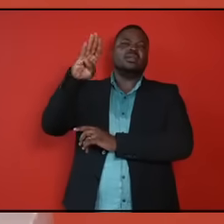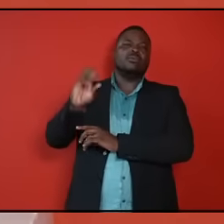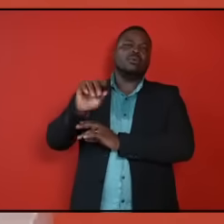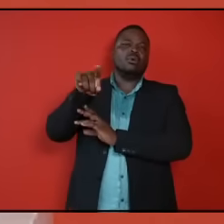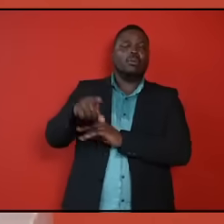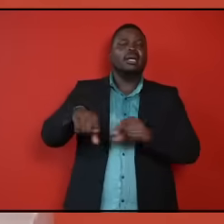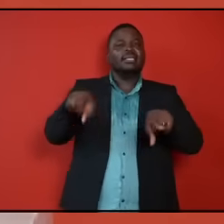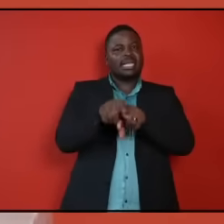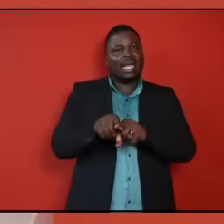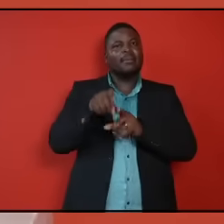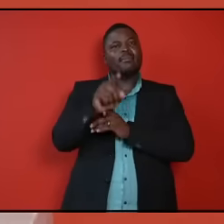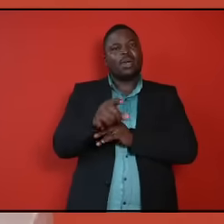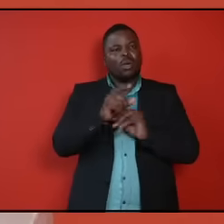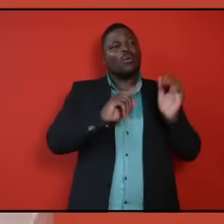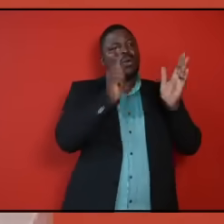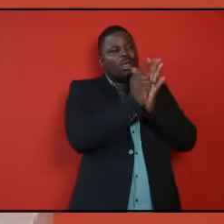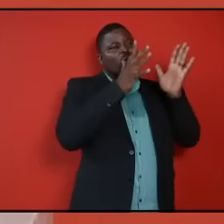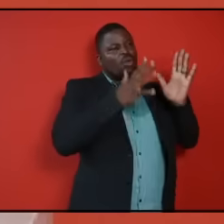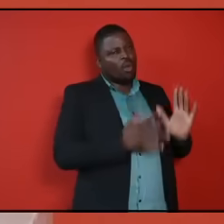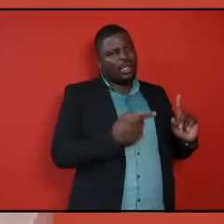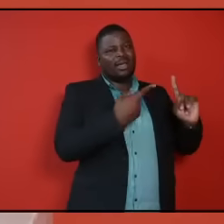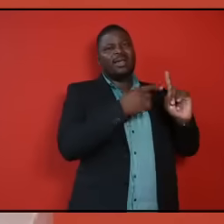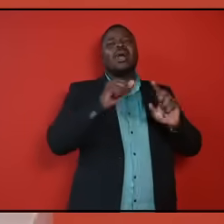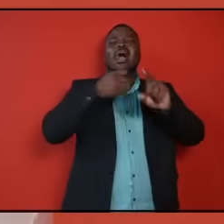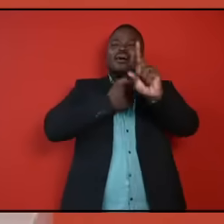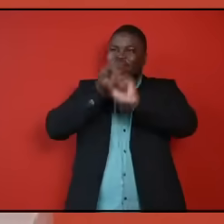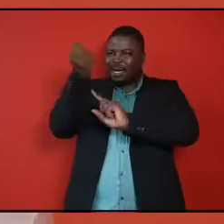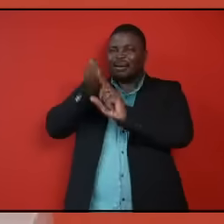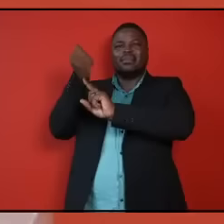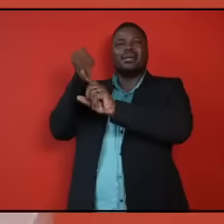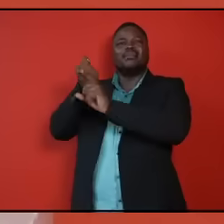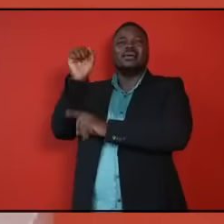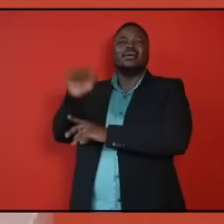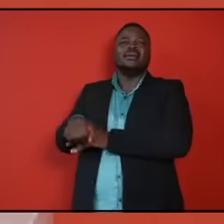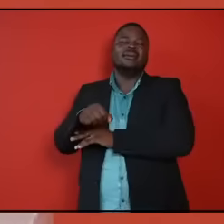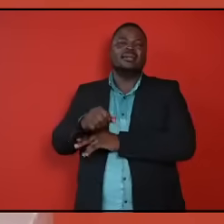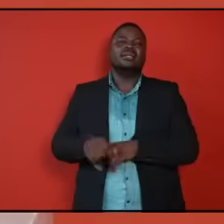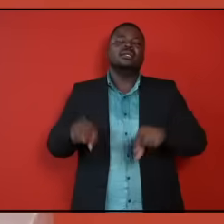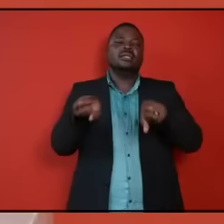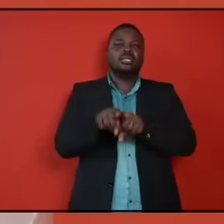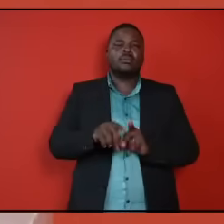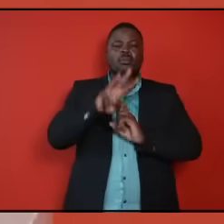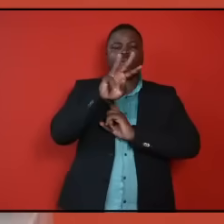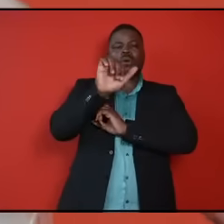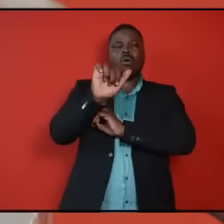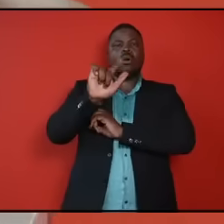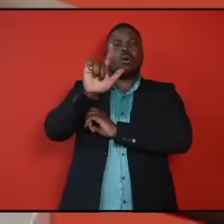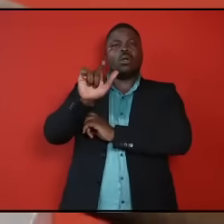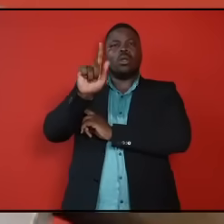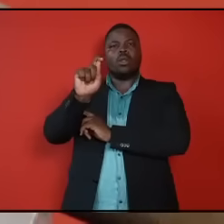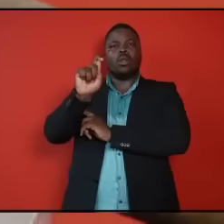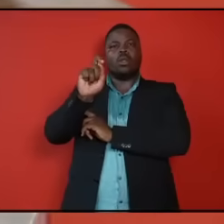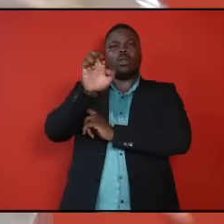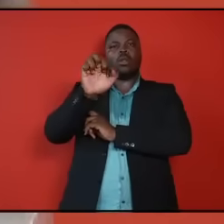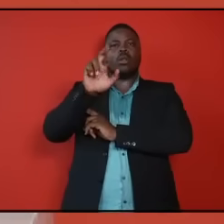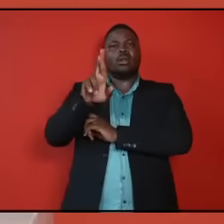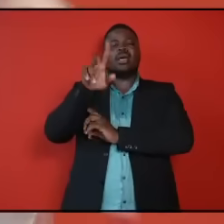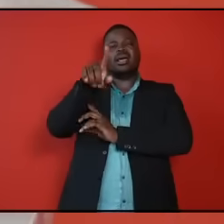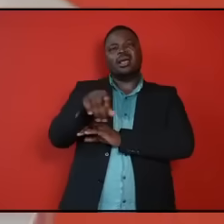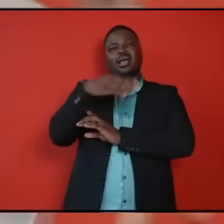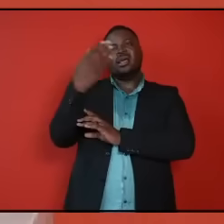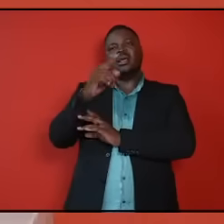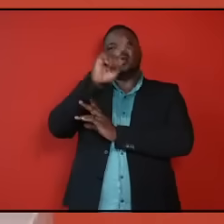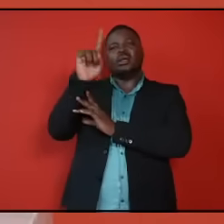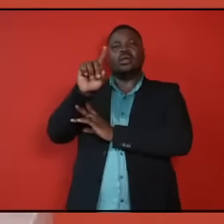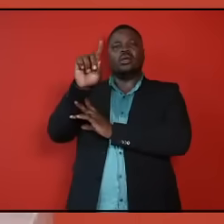They went to join a firm of Walter Sisulu, which was dealing with the transfers,